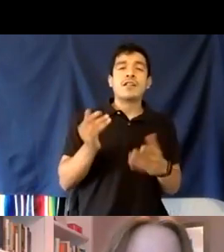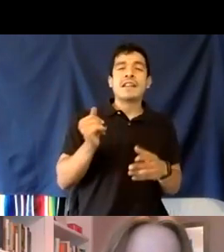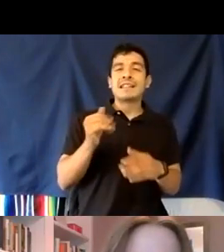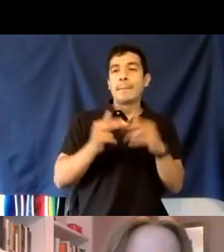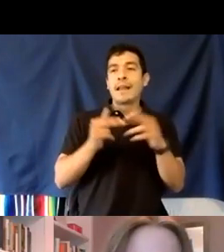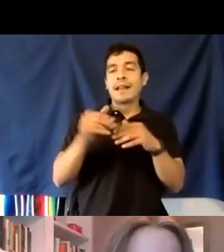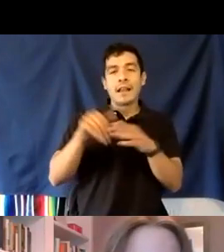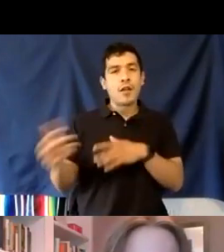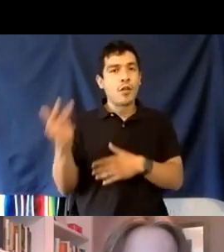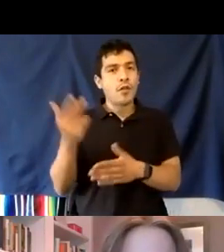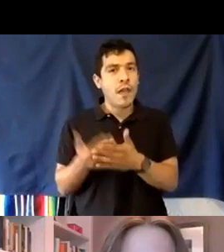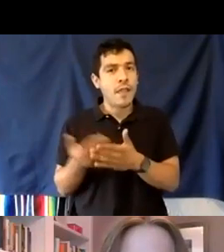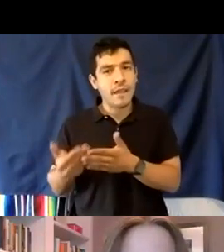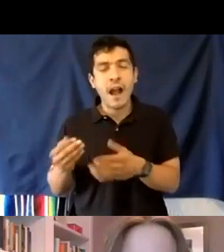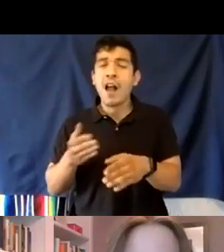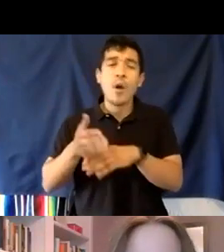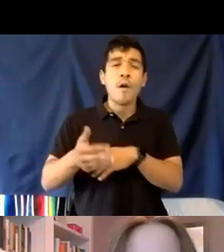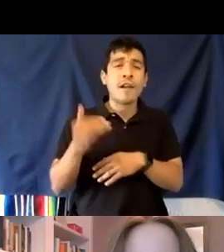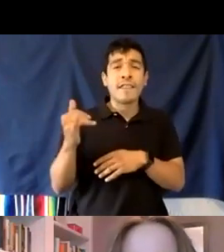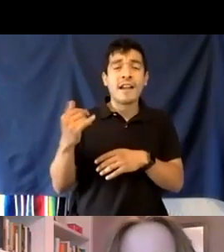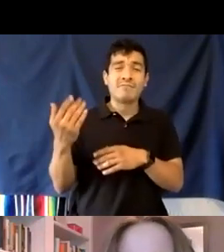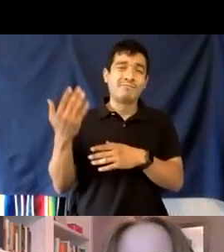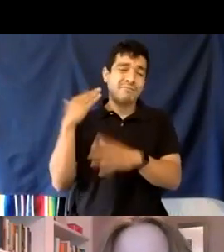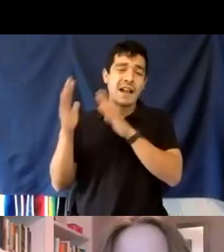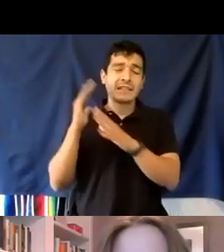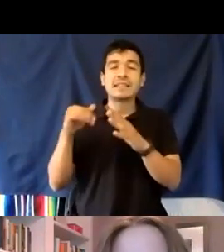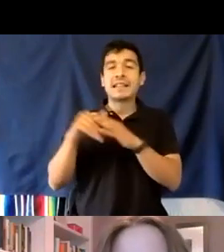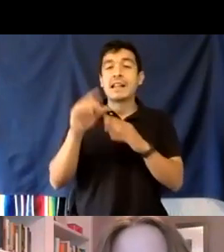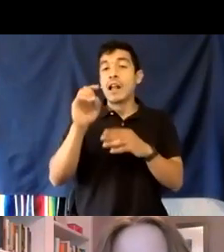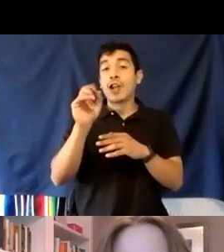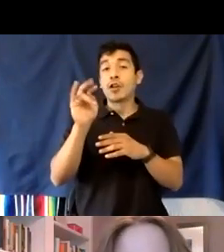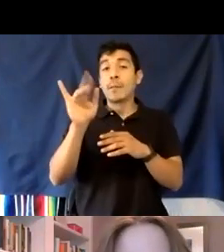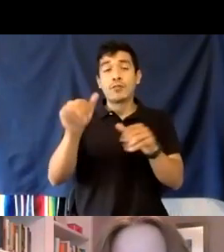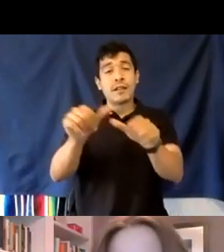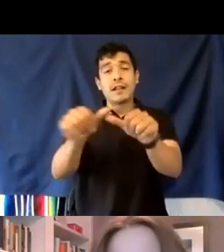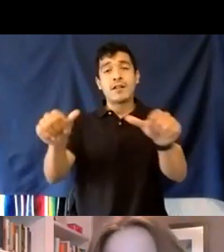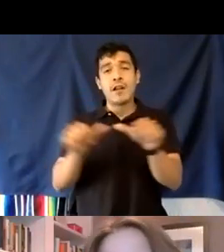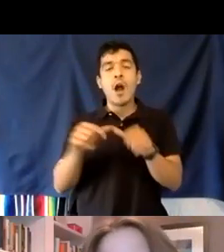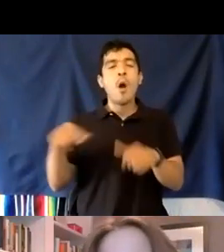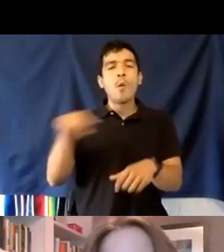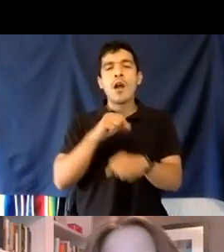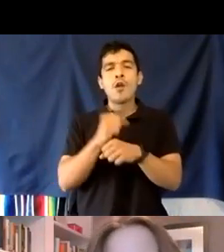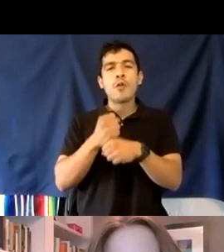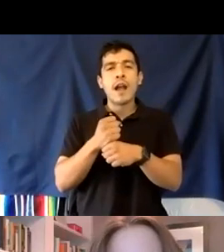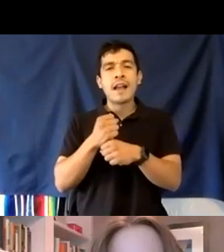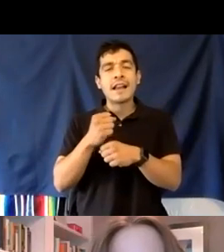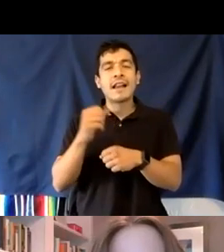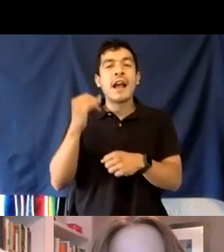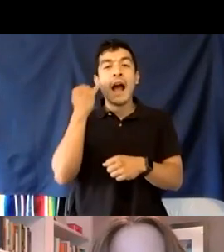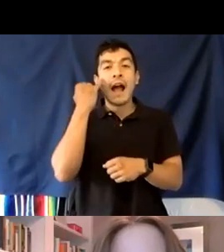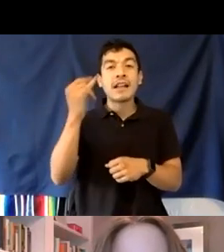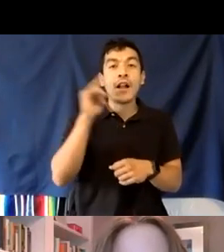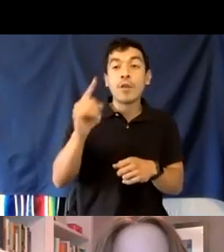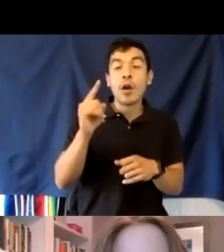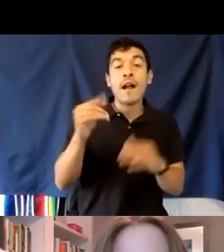years in documentary space, we've created and distributed research for activism and issues that include fair use and